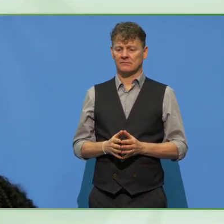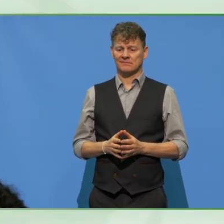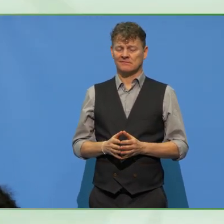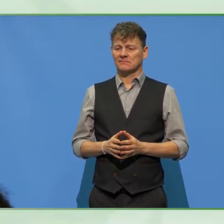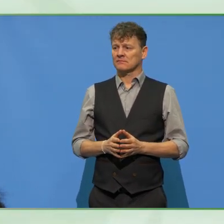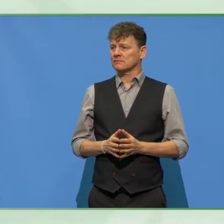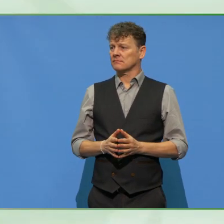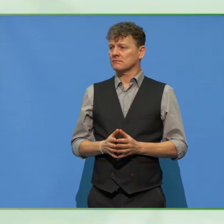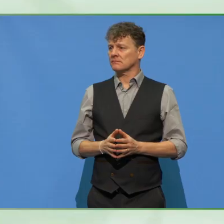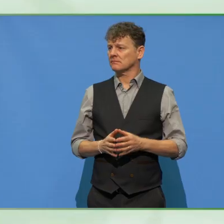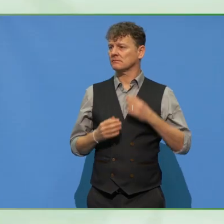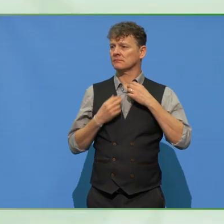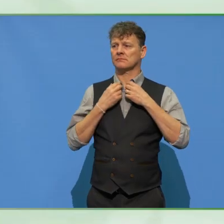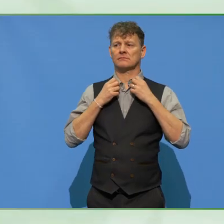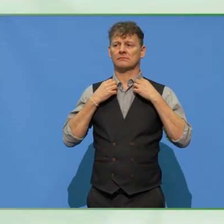So,